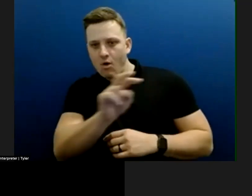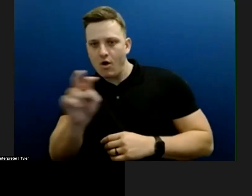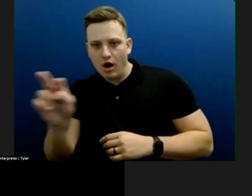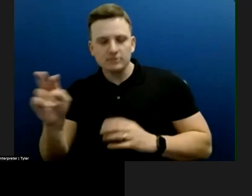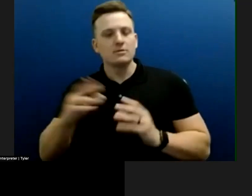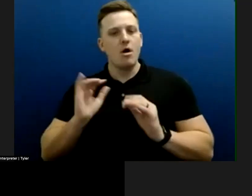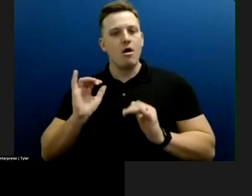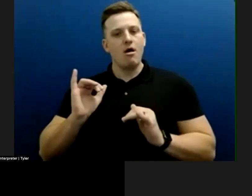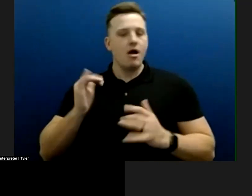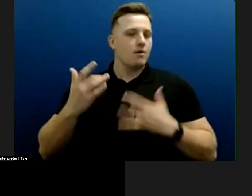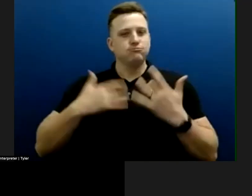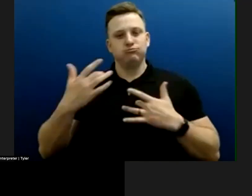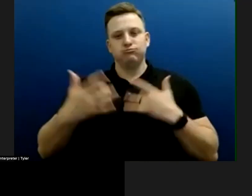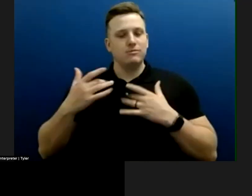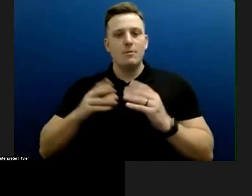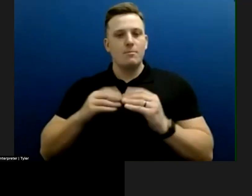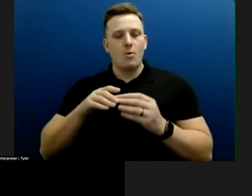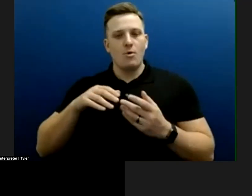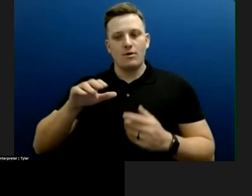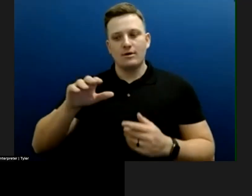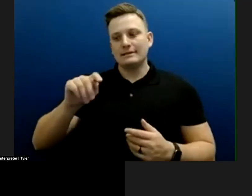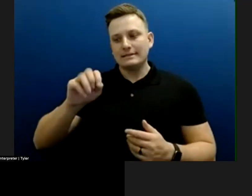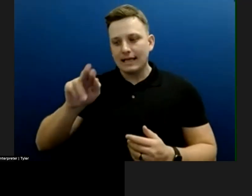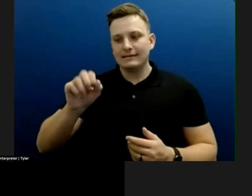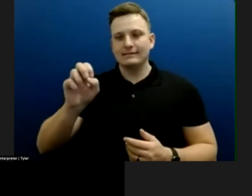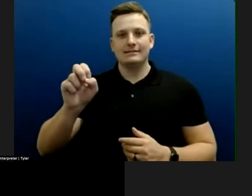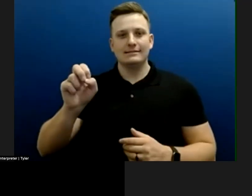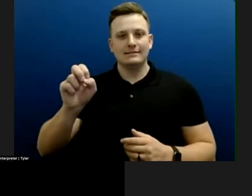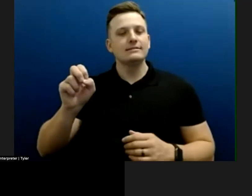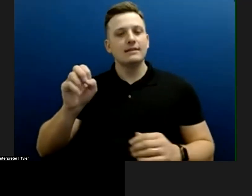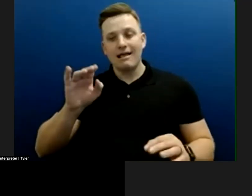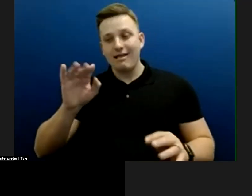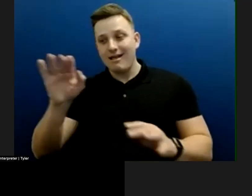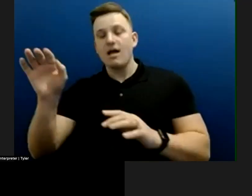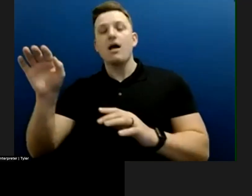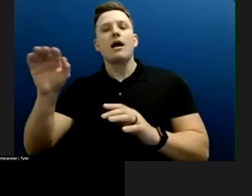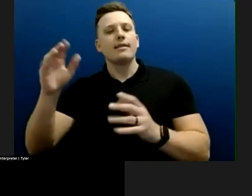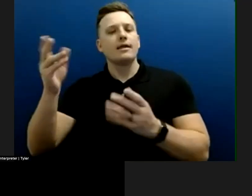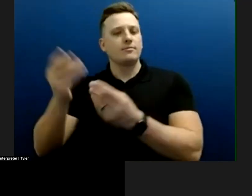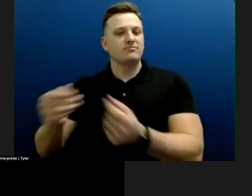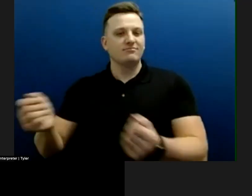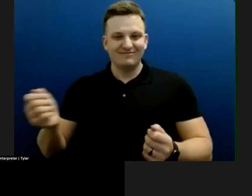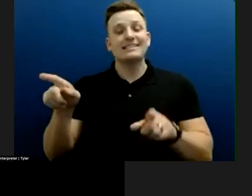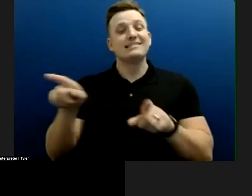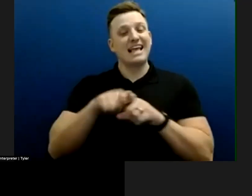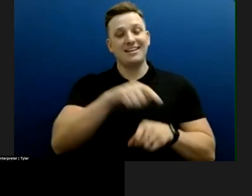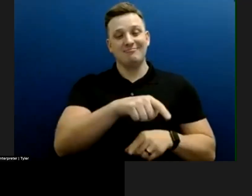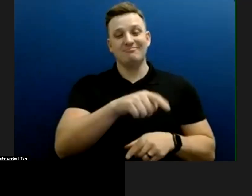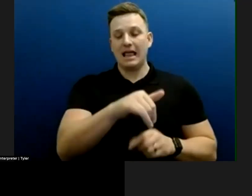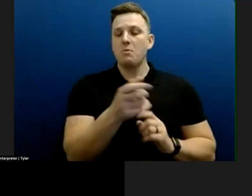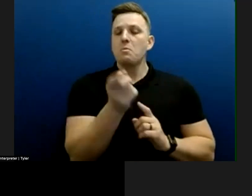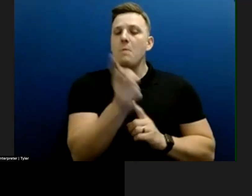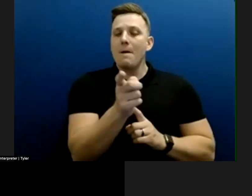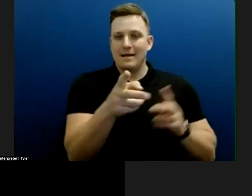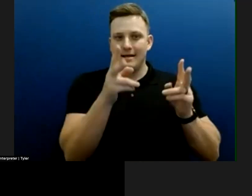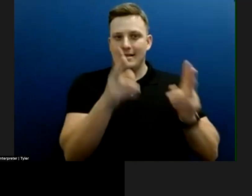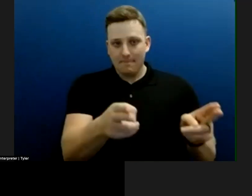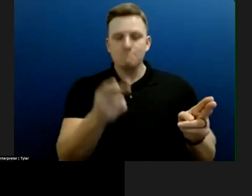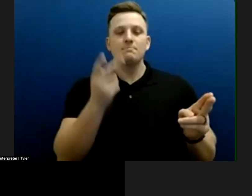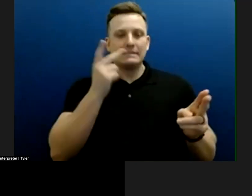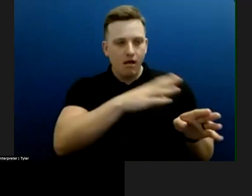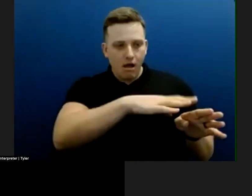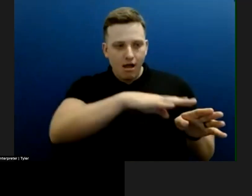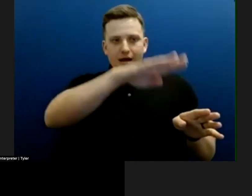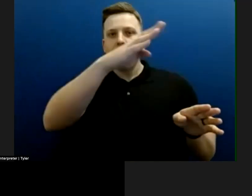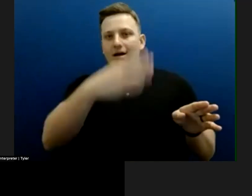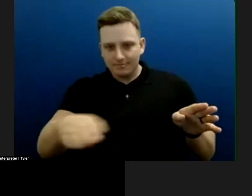and we see that just in this very short clip of just over a minute. We can see a narrative curve, and I